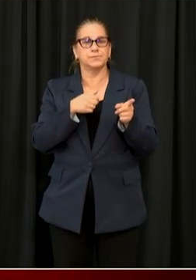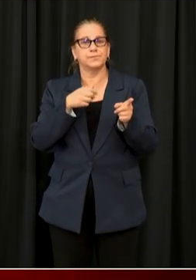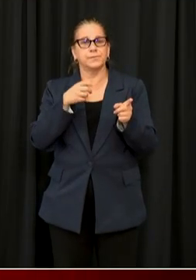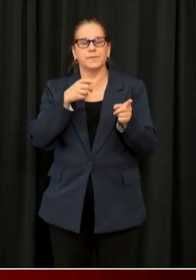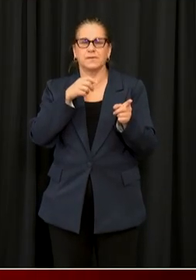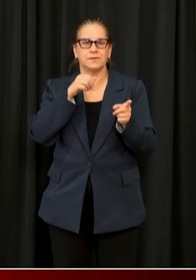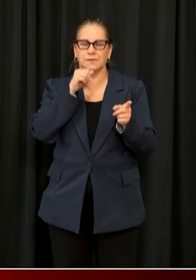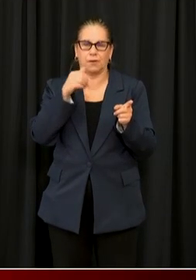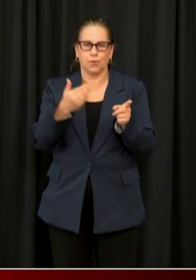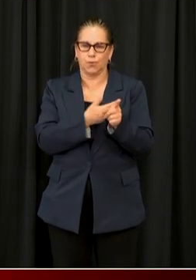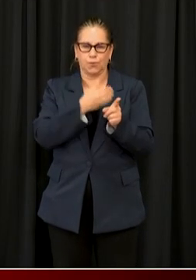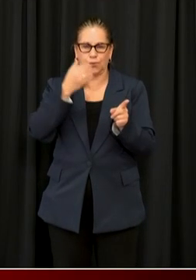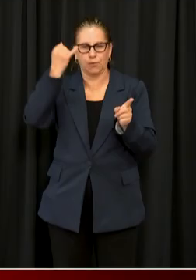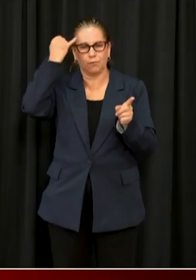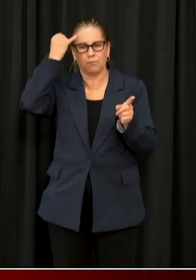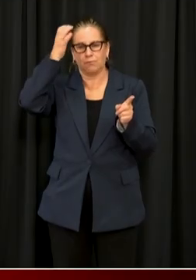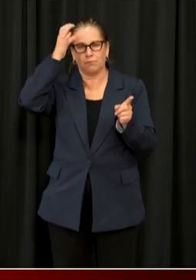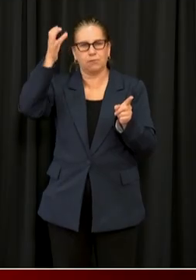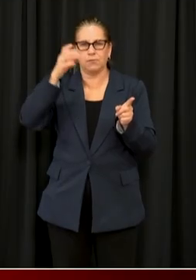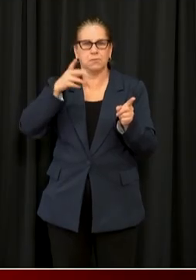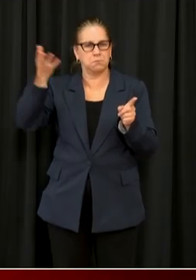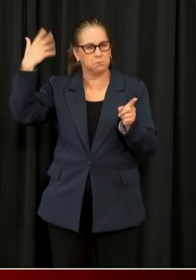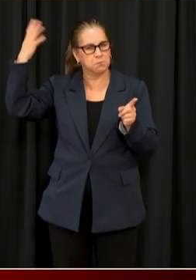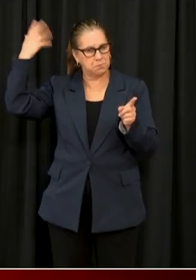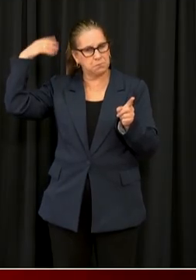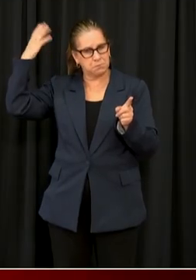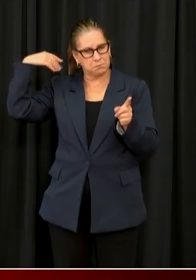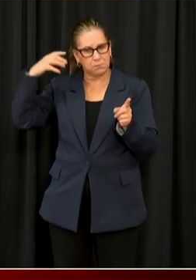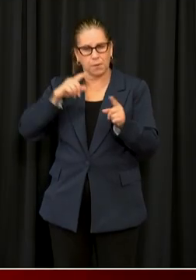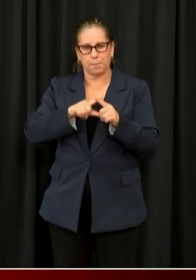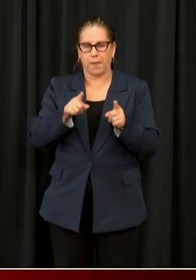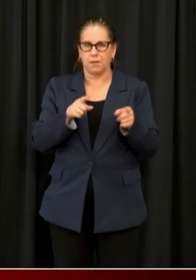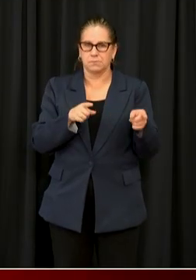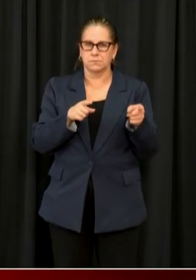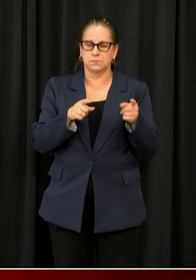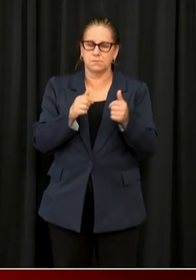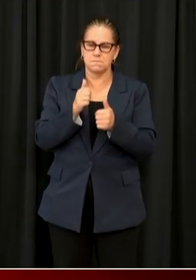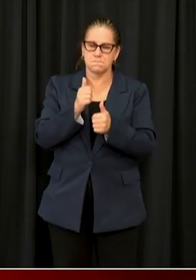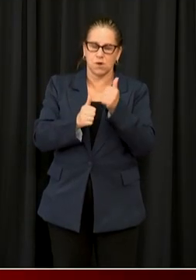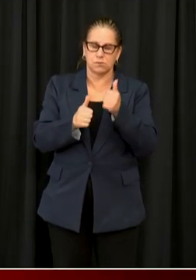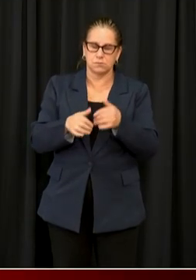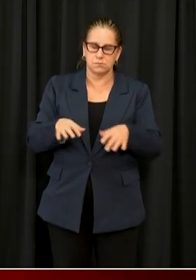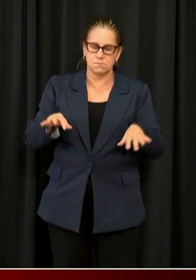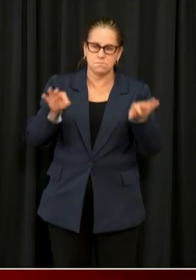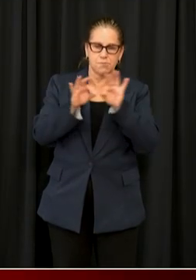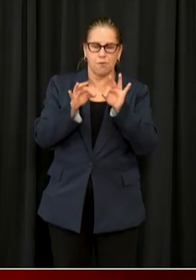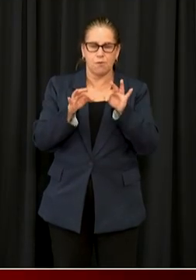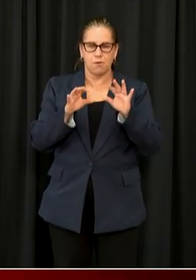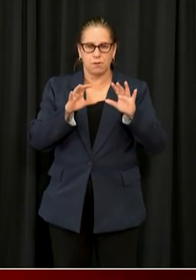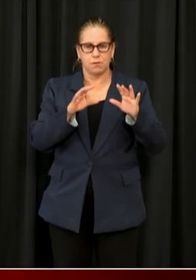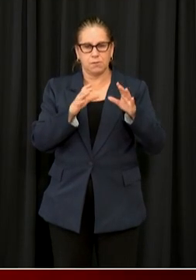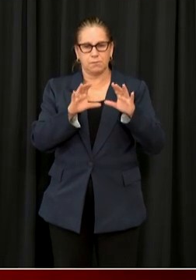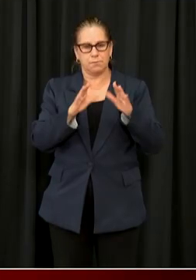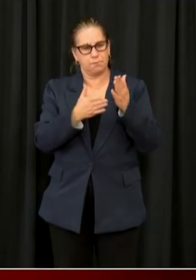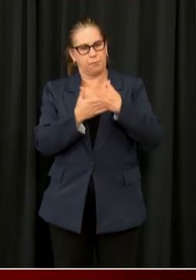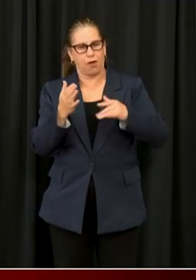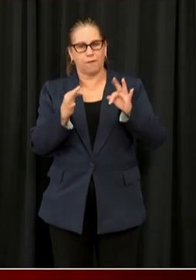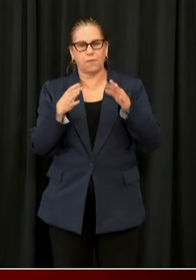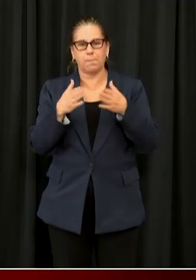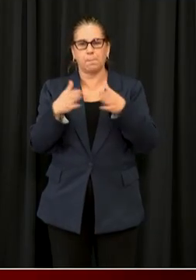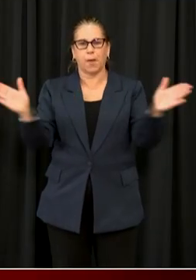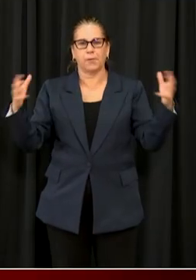their public health work. And they already had a contact tracing team of about